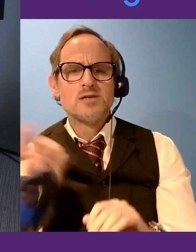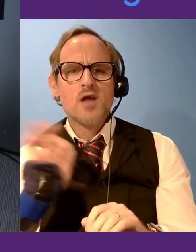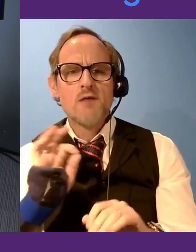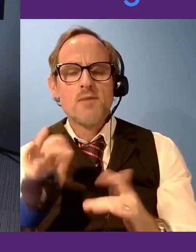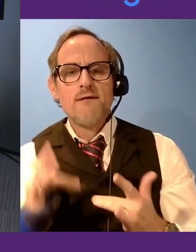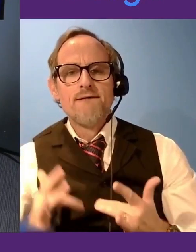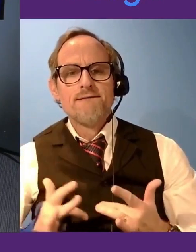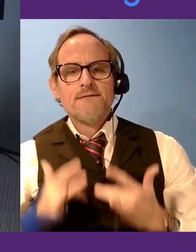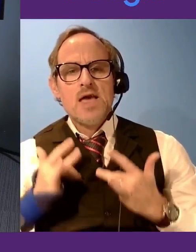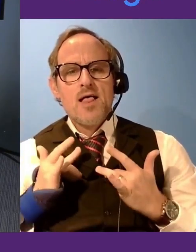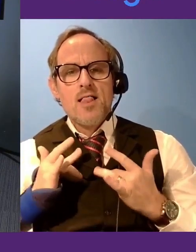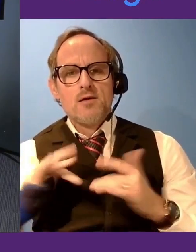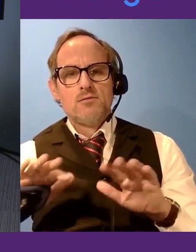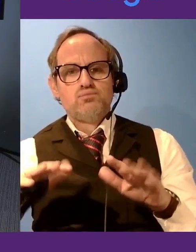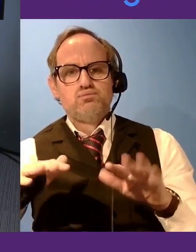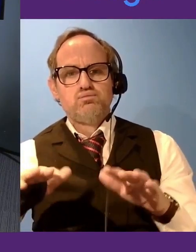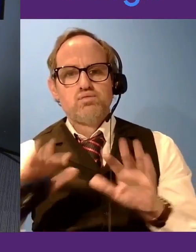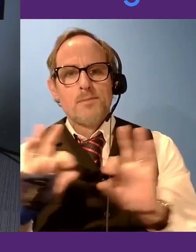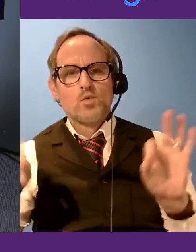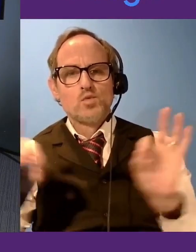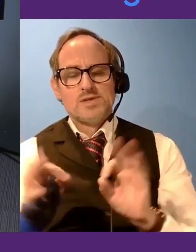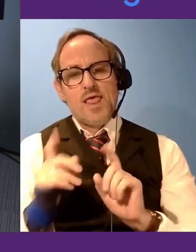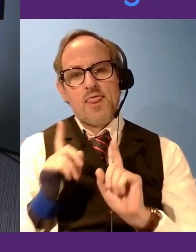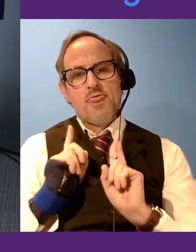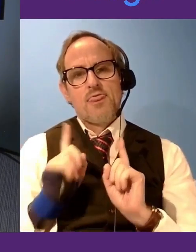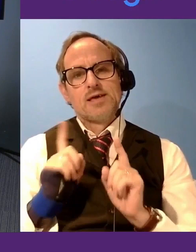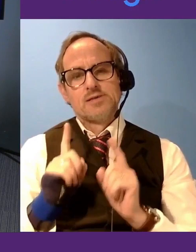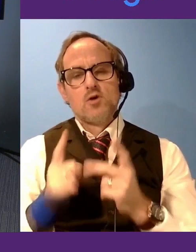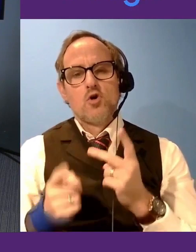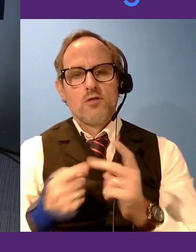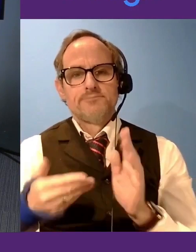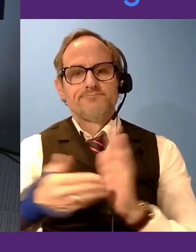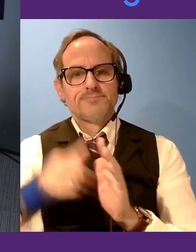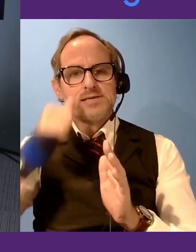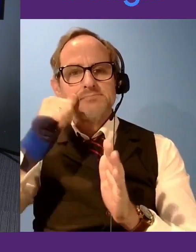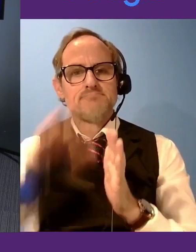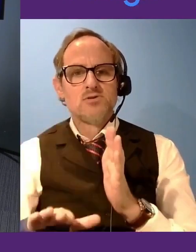of experience in the music and the party scene.